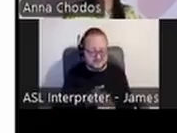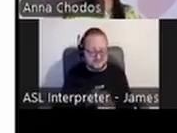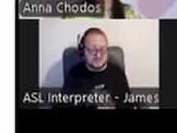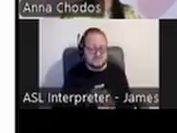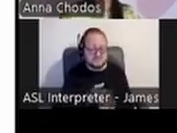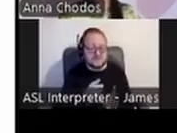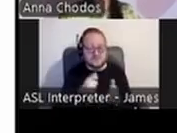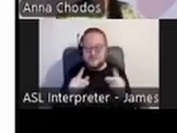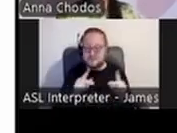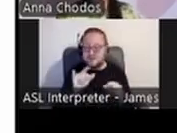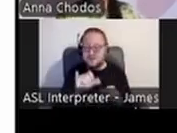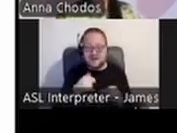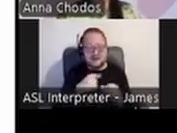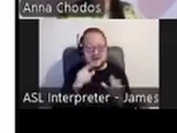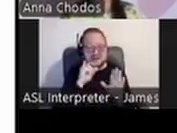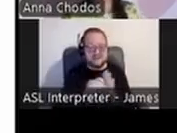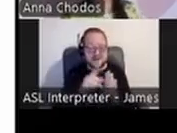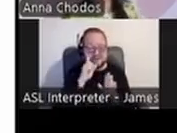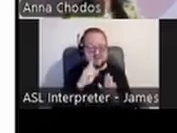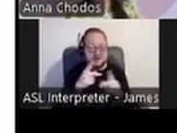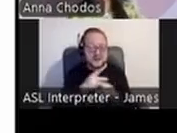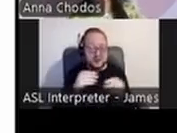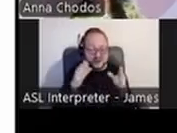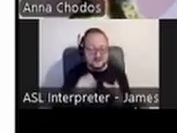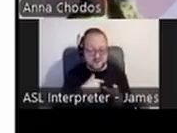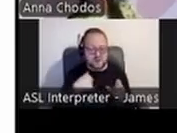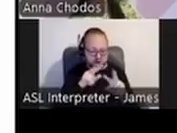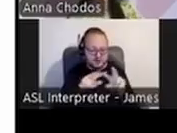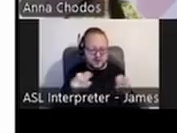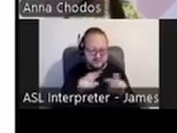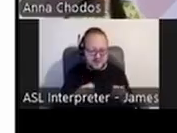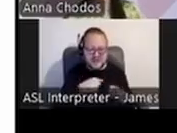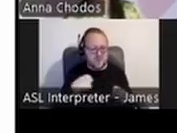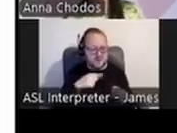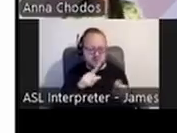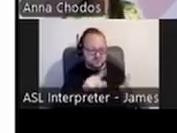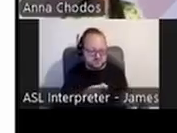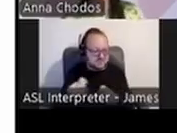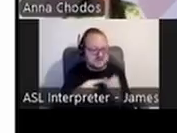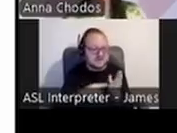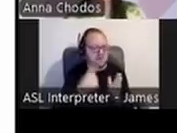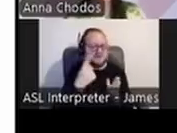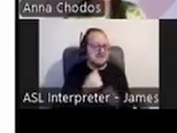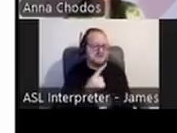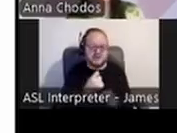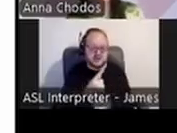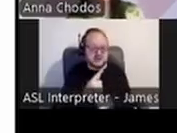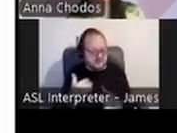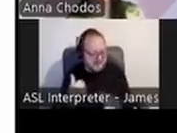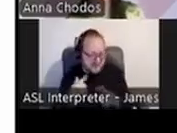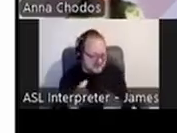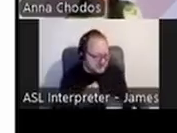we're surveying their caregivers and just asking them once a year, in the last year, how appropriately involved and